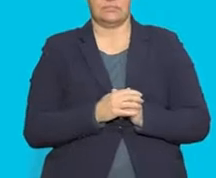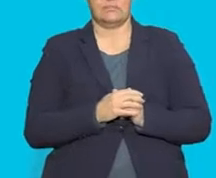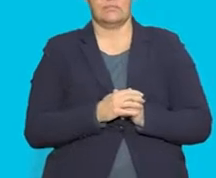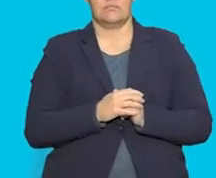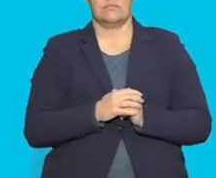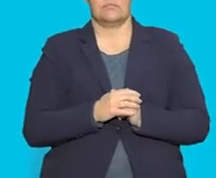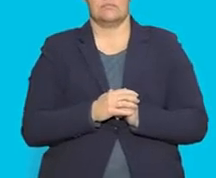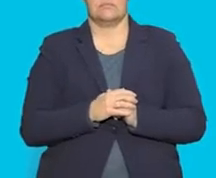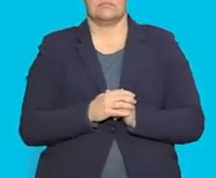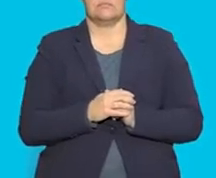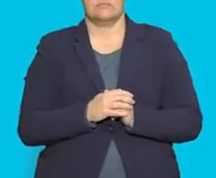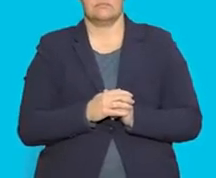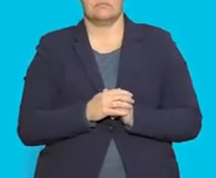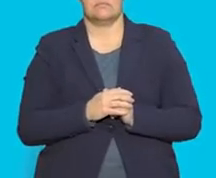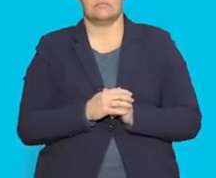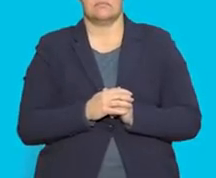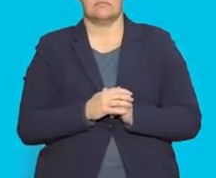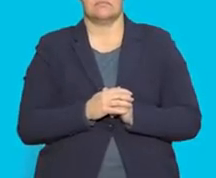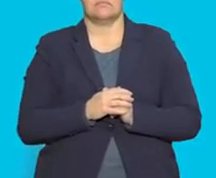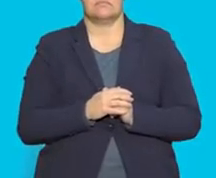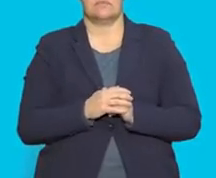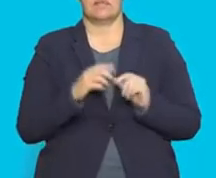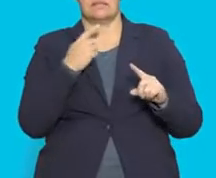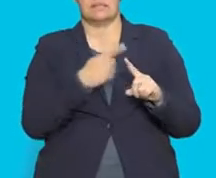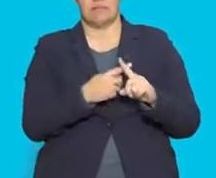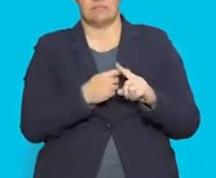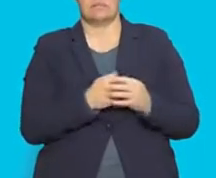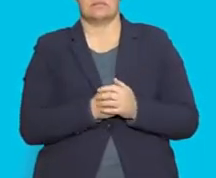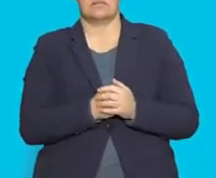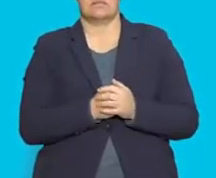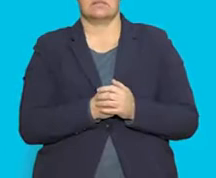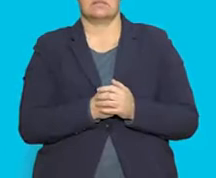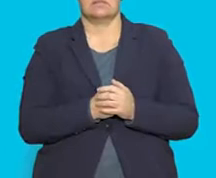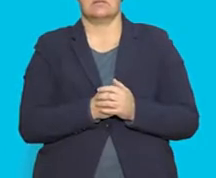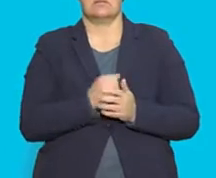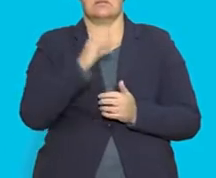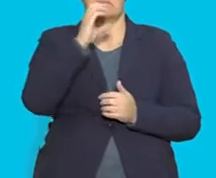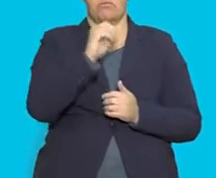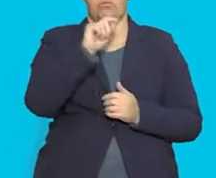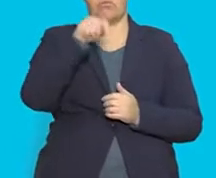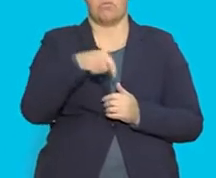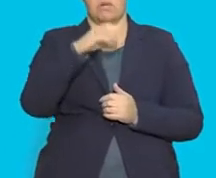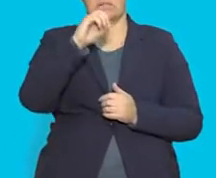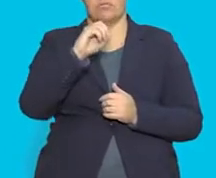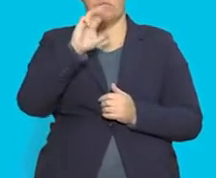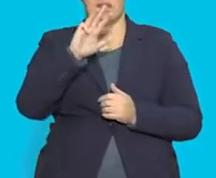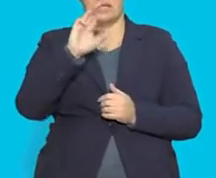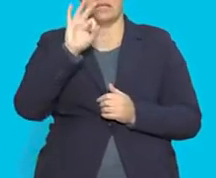200,000, which is 2 million, and then multiply this by the fraction, which is